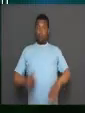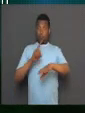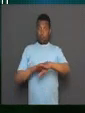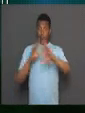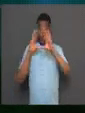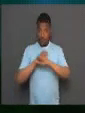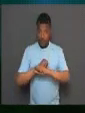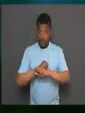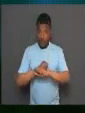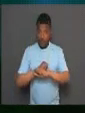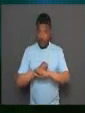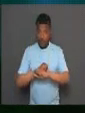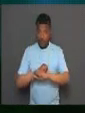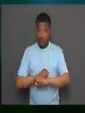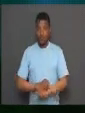Time's up!